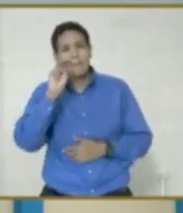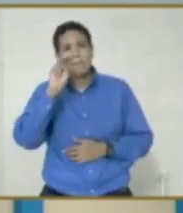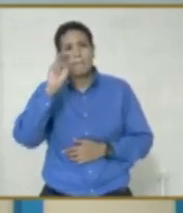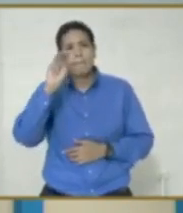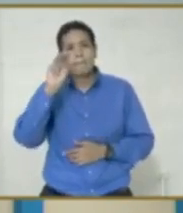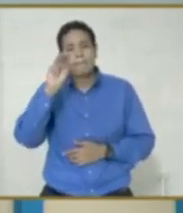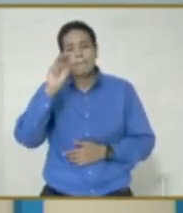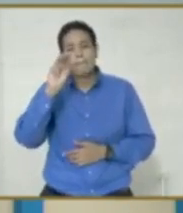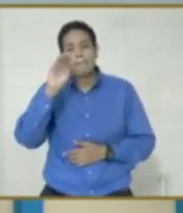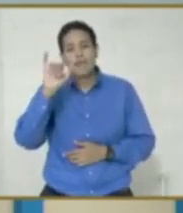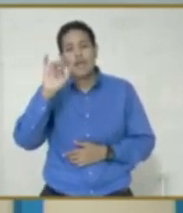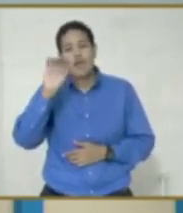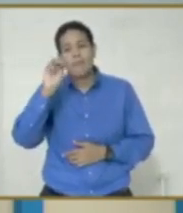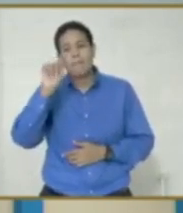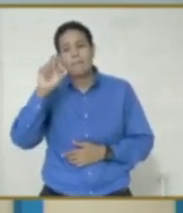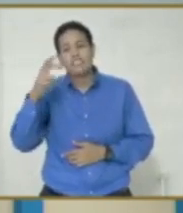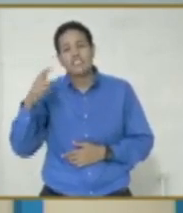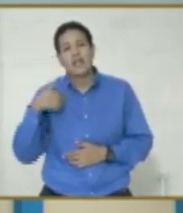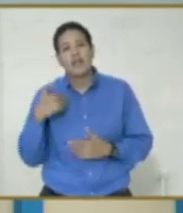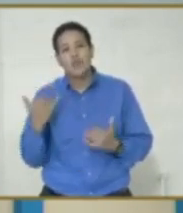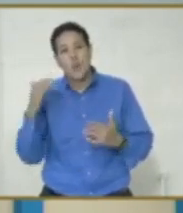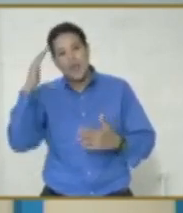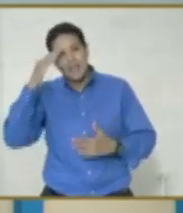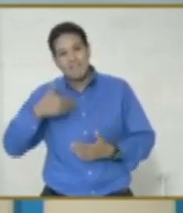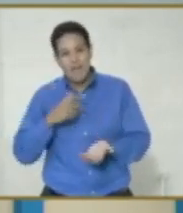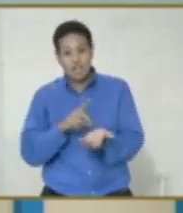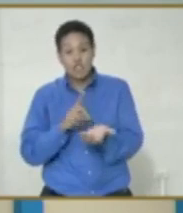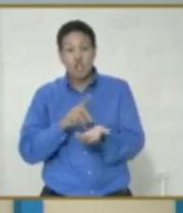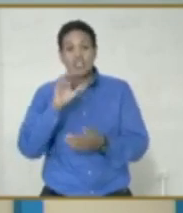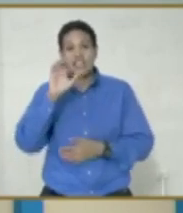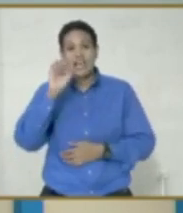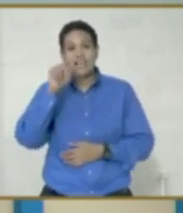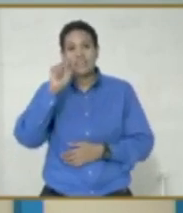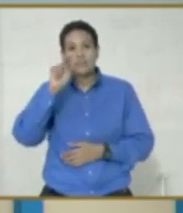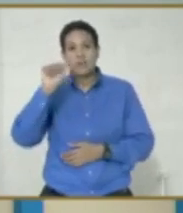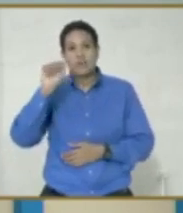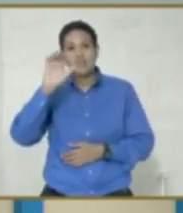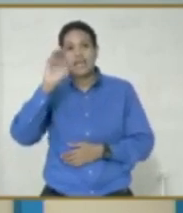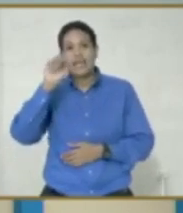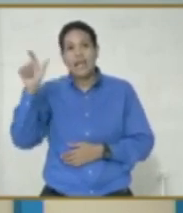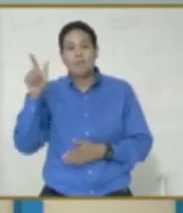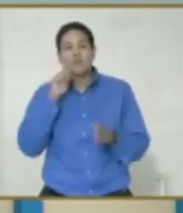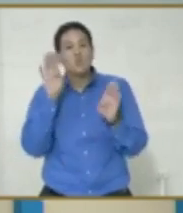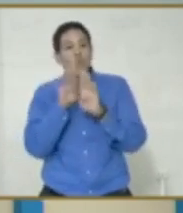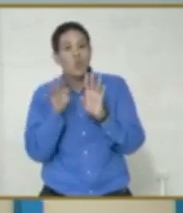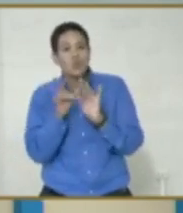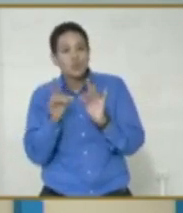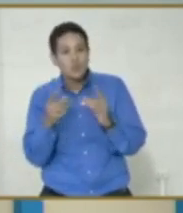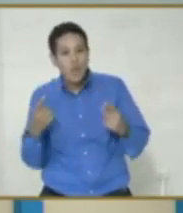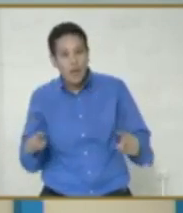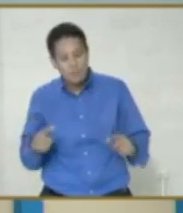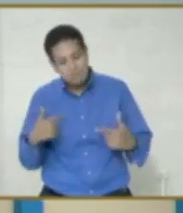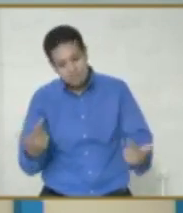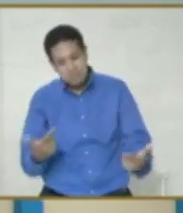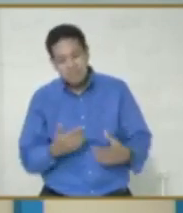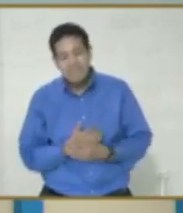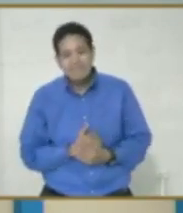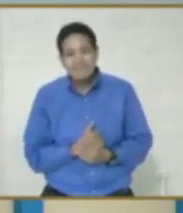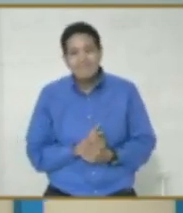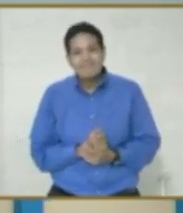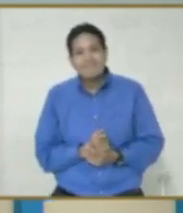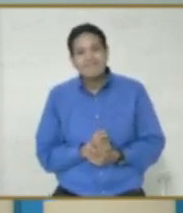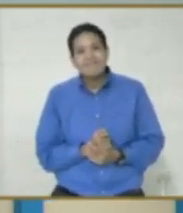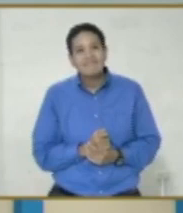May I invite Dr. Espinosa Campbell to bring her closing remarks. Thank you. It is often said